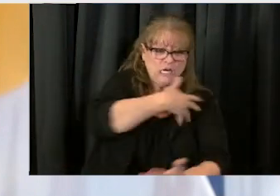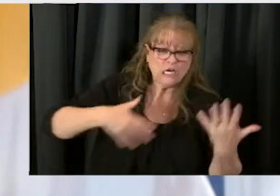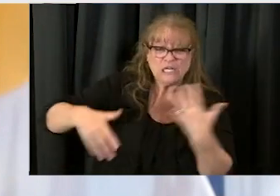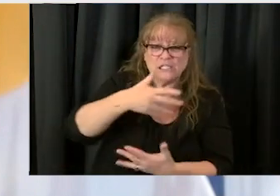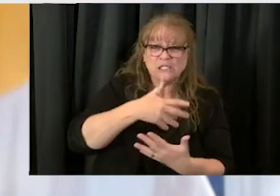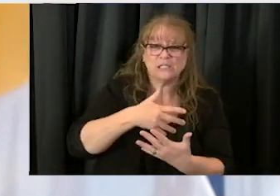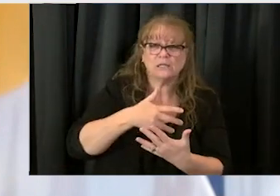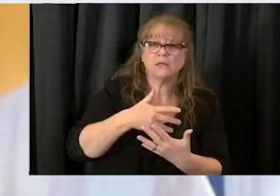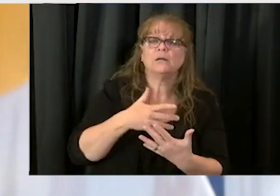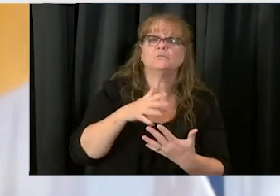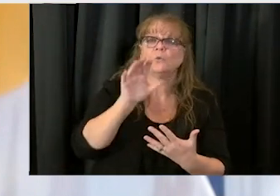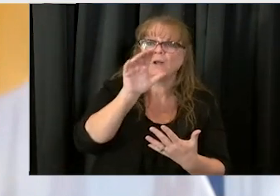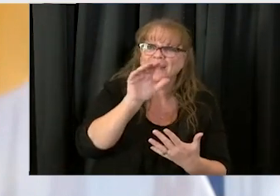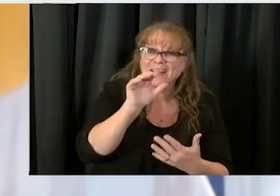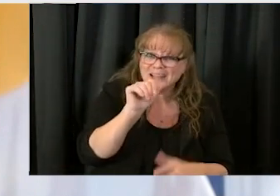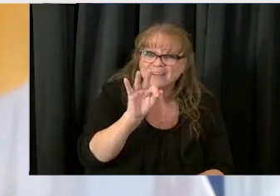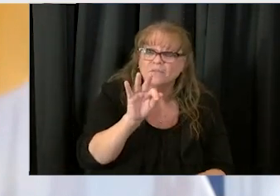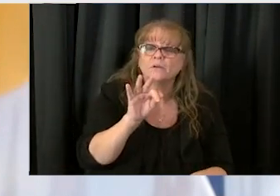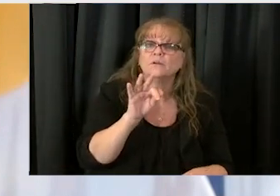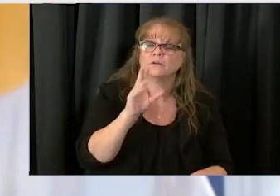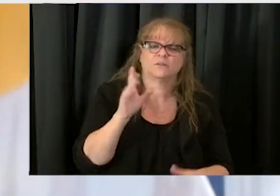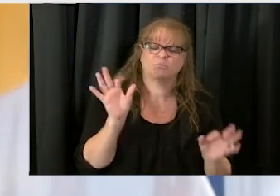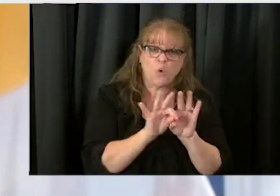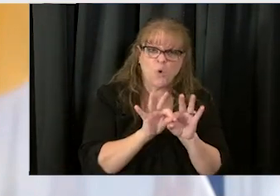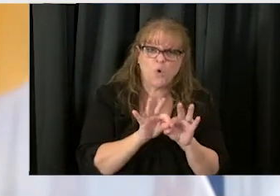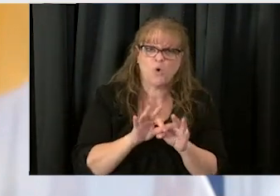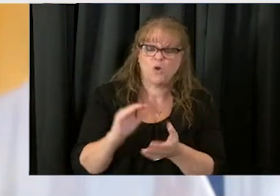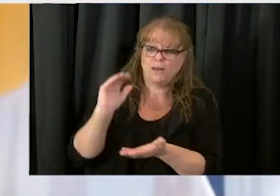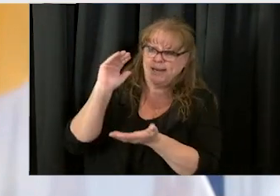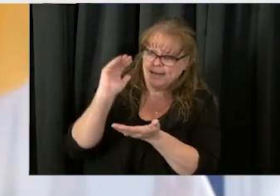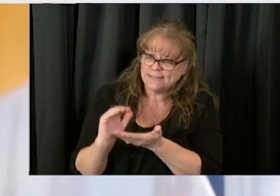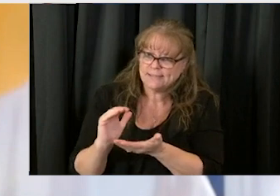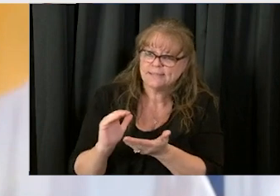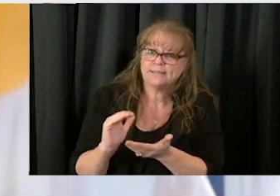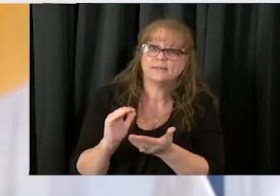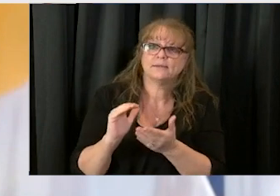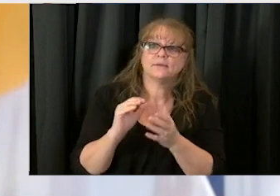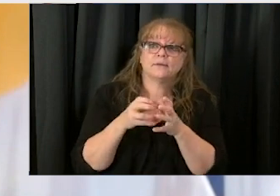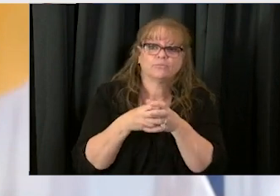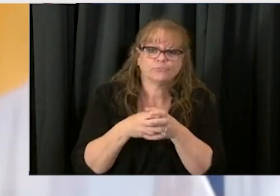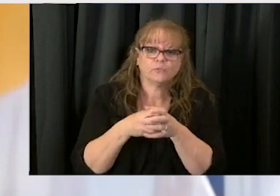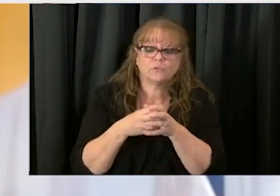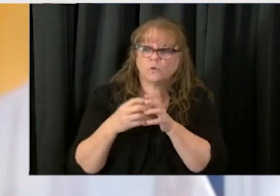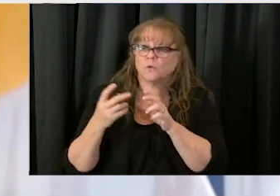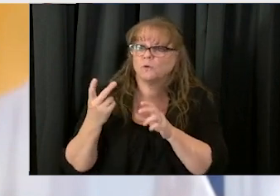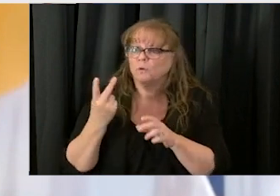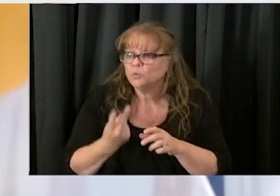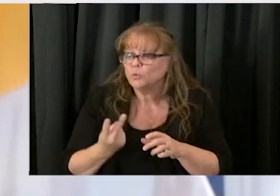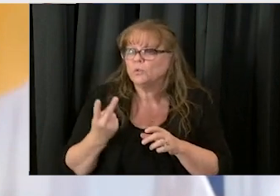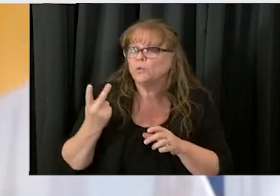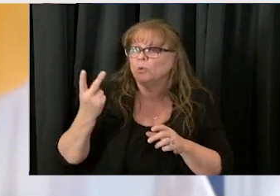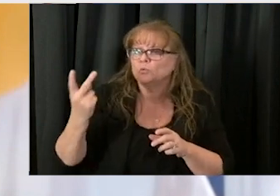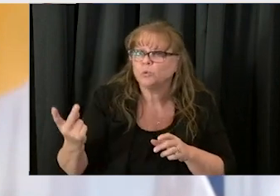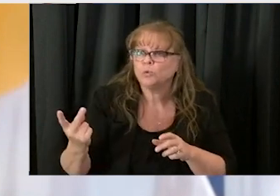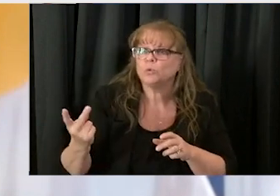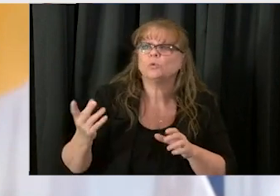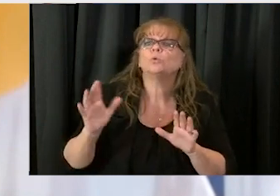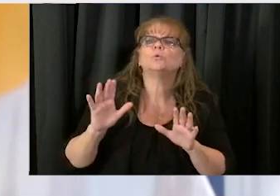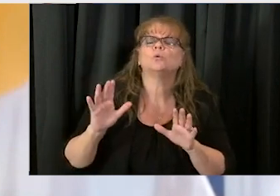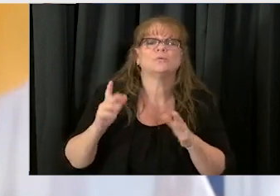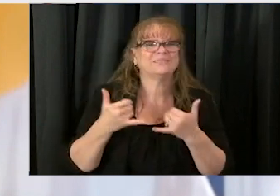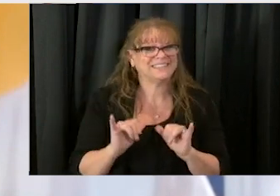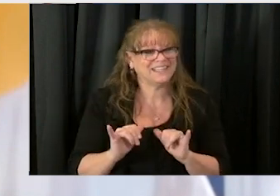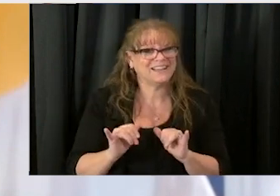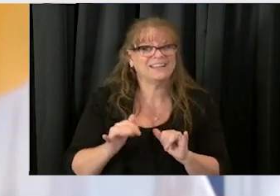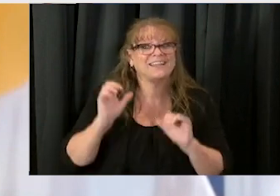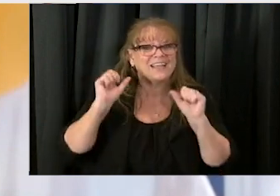be contagious with coronavirus. Boom, it goes to 5 people. Unmasked, more than 15 minutes, contact in close vicinity is what